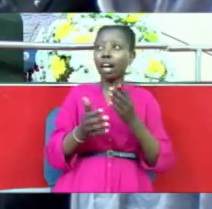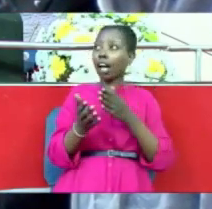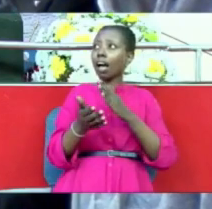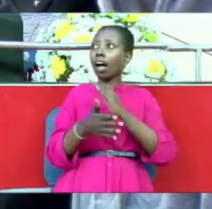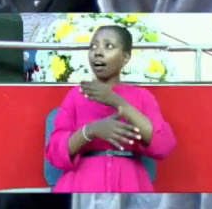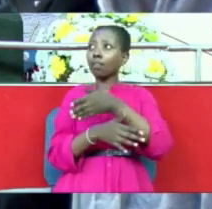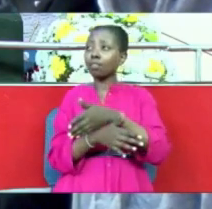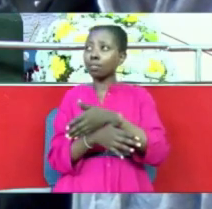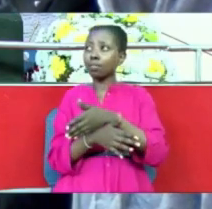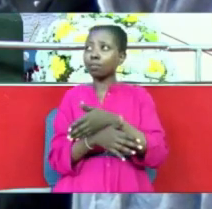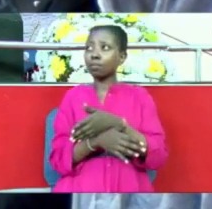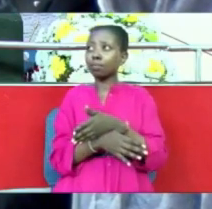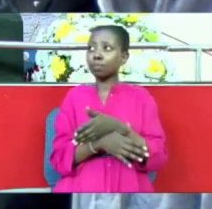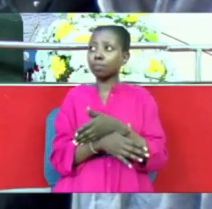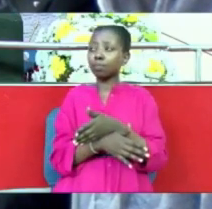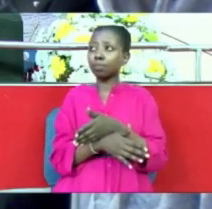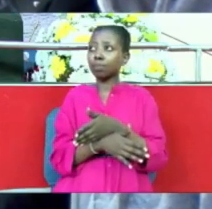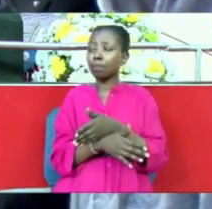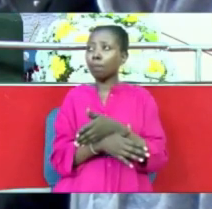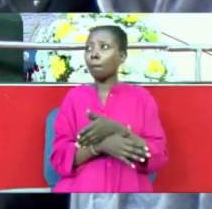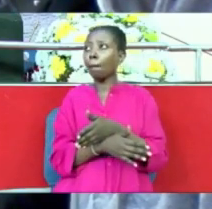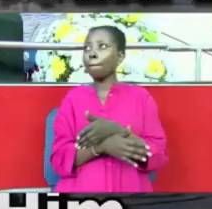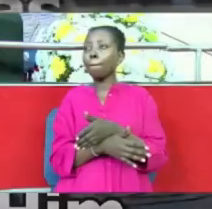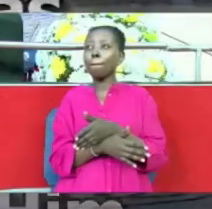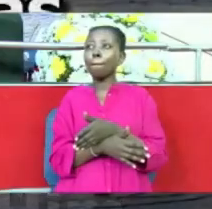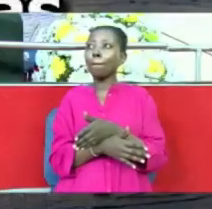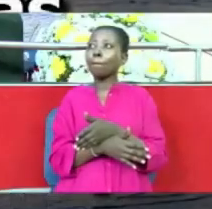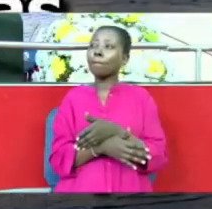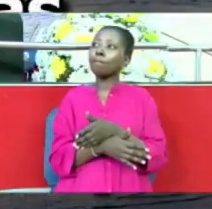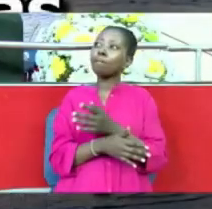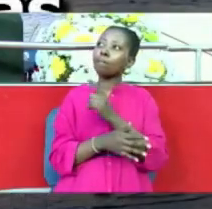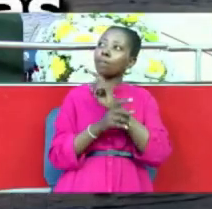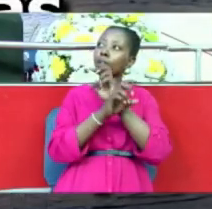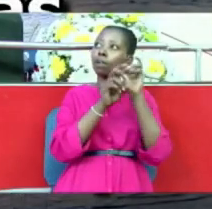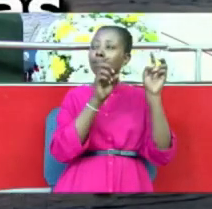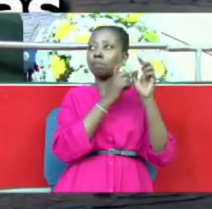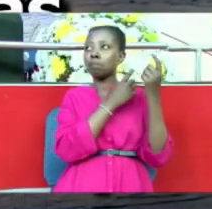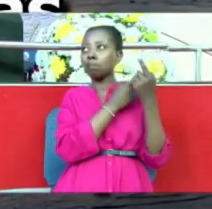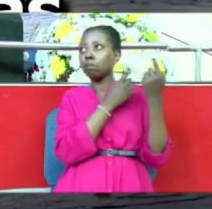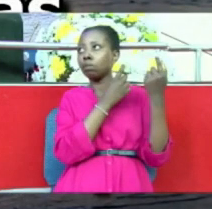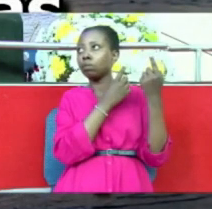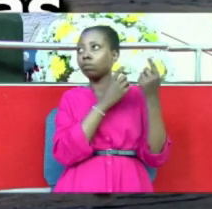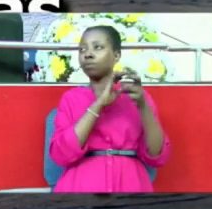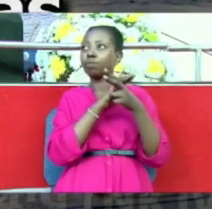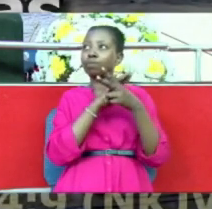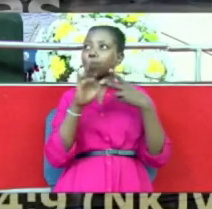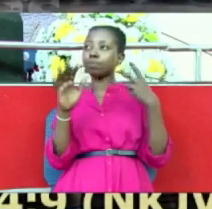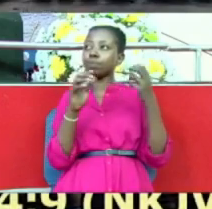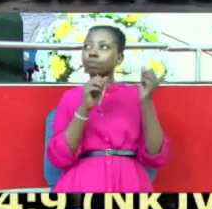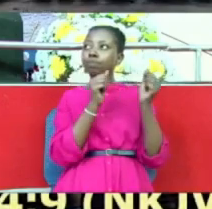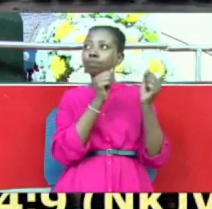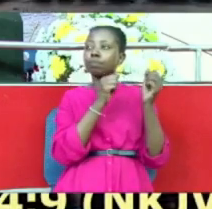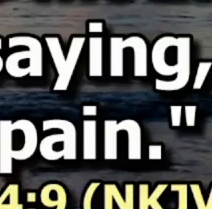is also concerned about something else. Get us back to verse number 9.